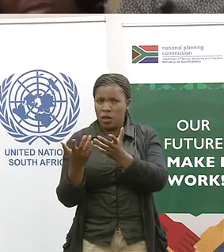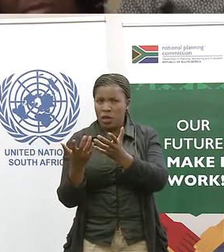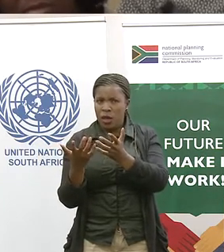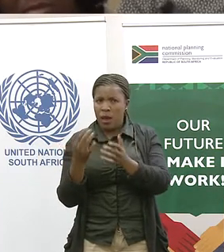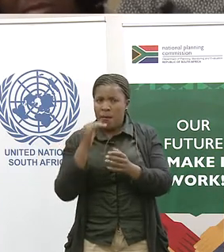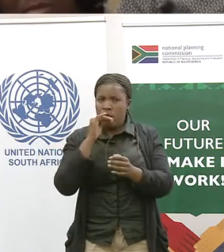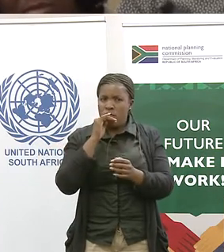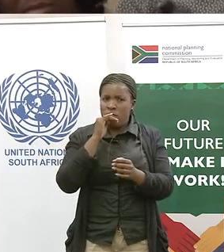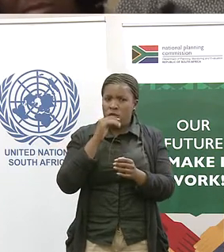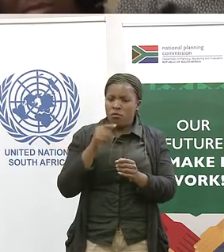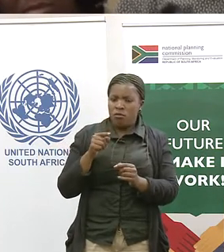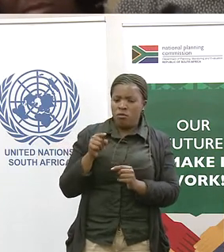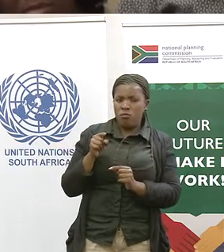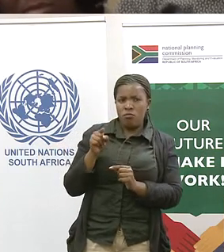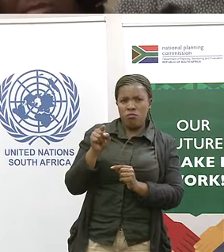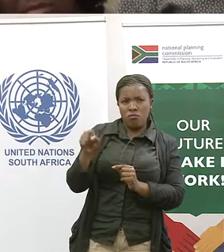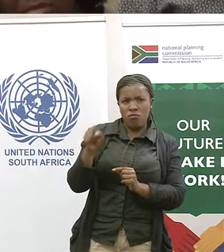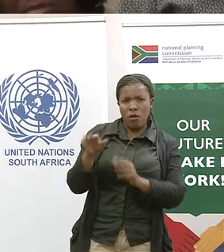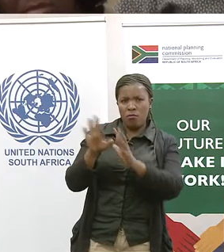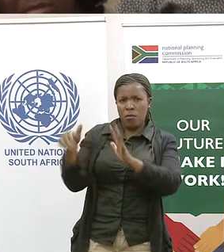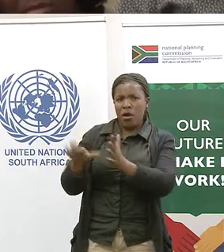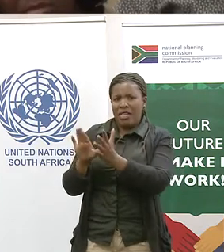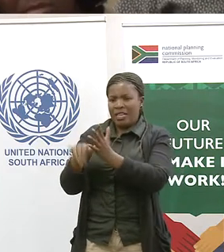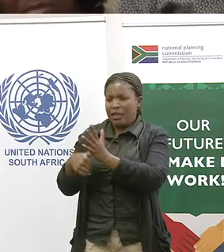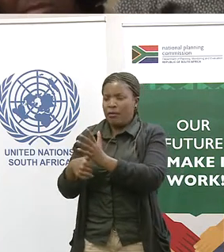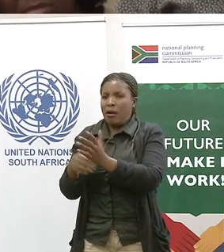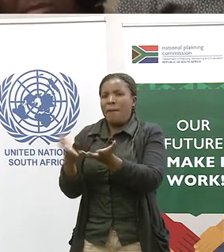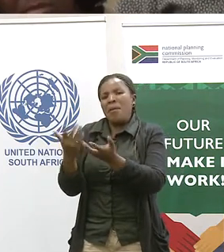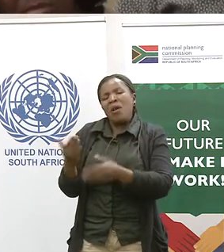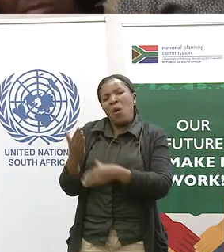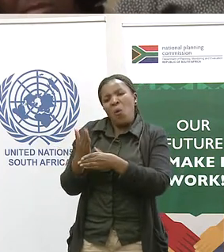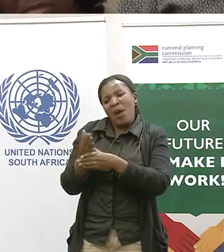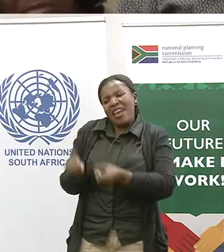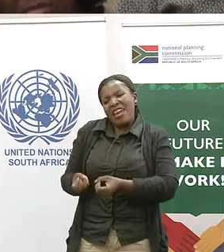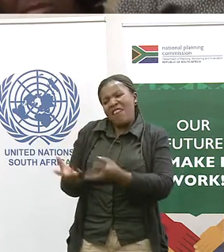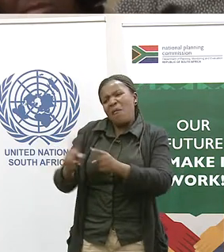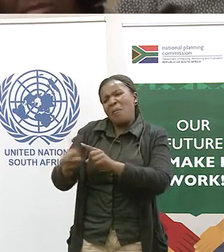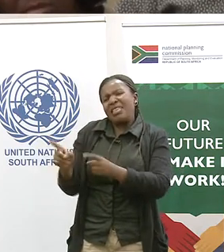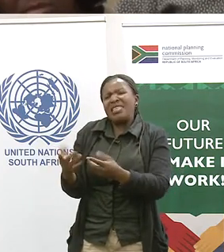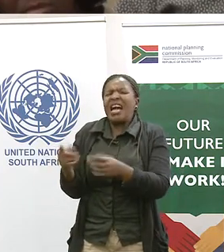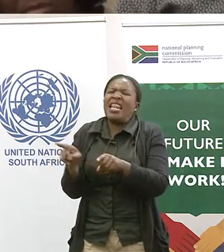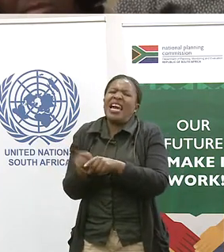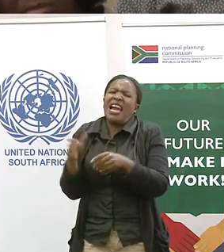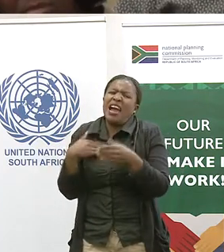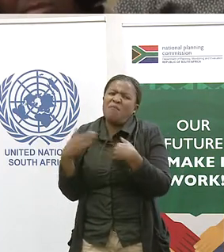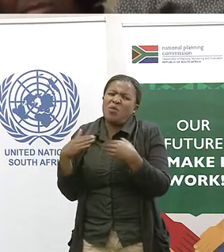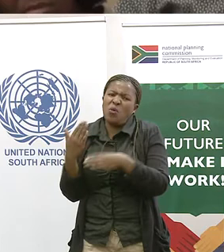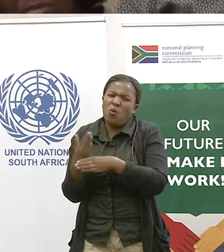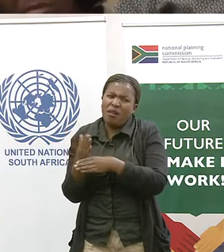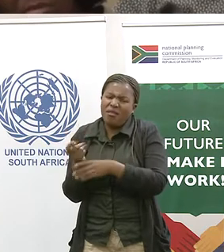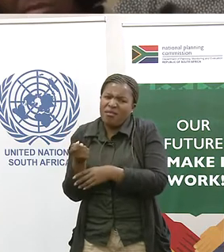pushing them towards administrative jobs? And I'm saying this within the context of the fact that the program is supposed to be labor intensive, number